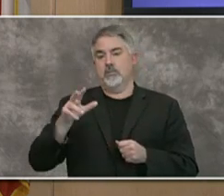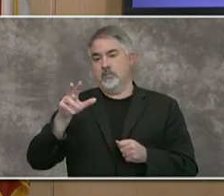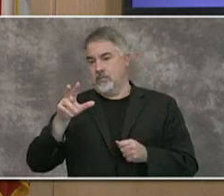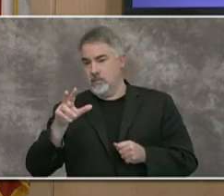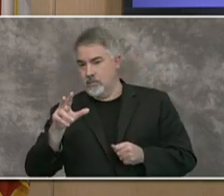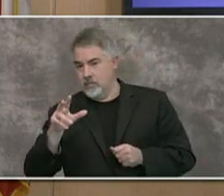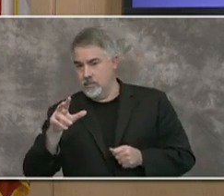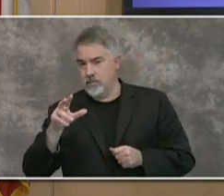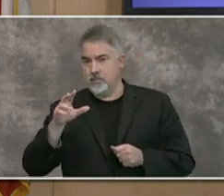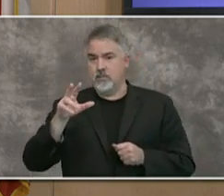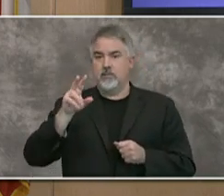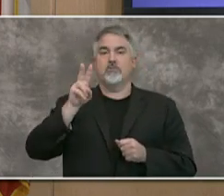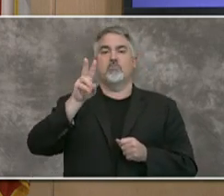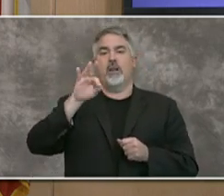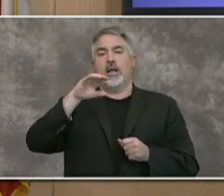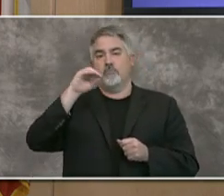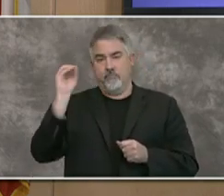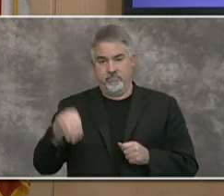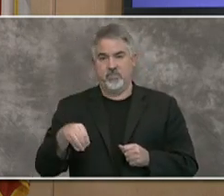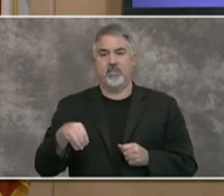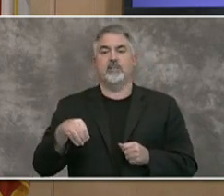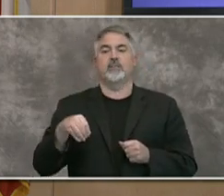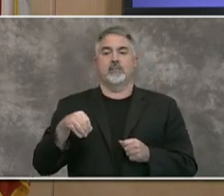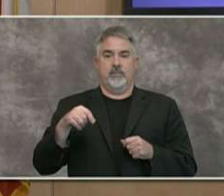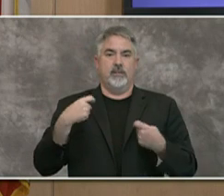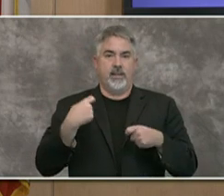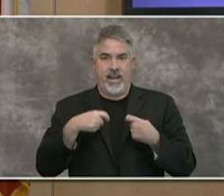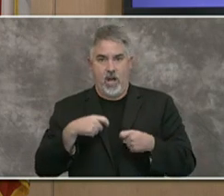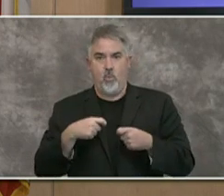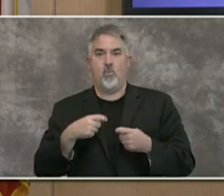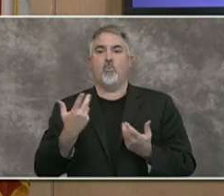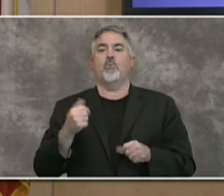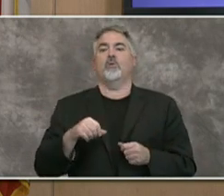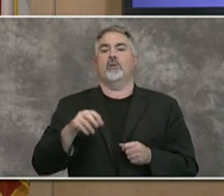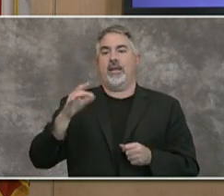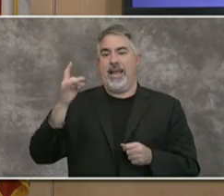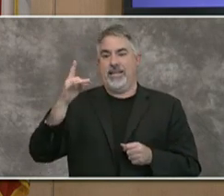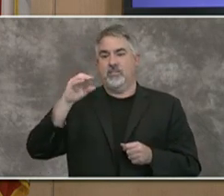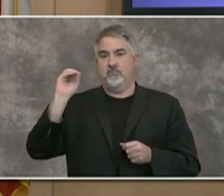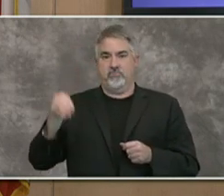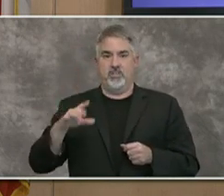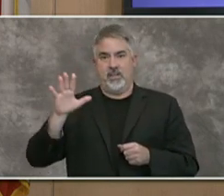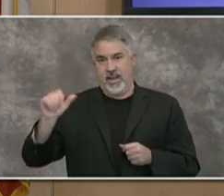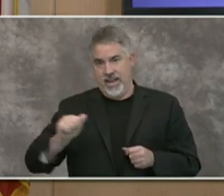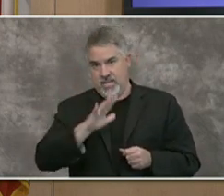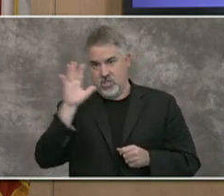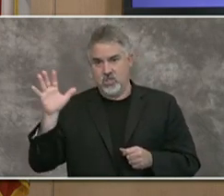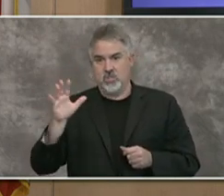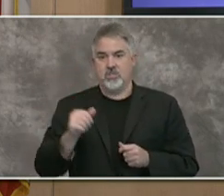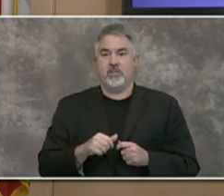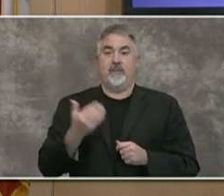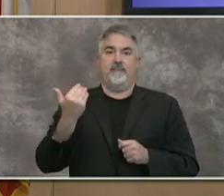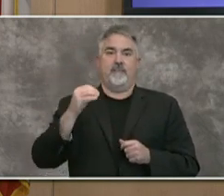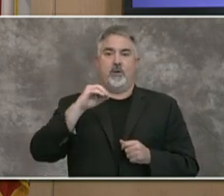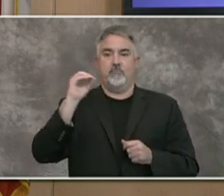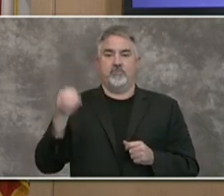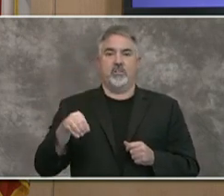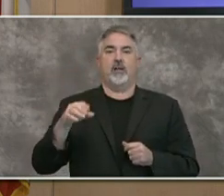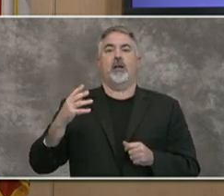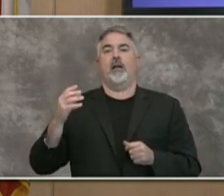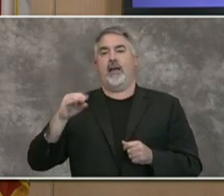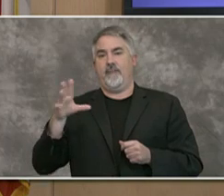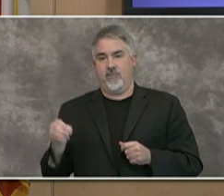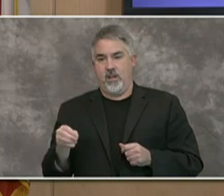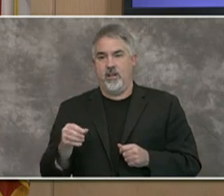Latino, 18% of the positives are Asian, 6% are African American, and 3% are others.